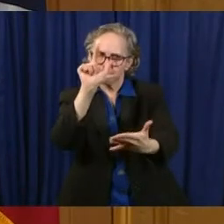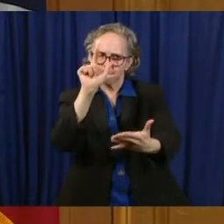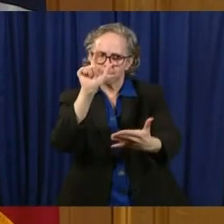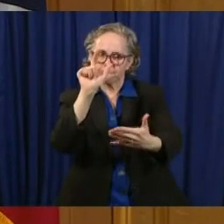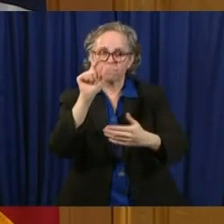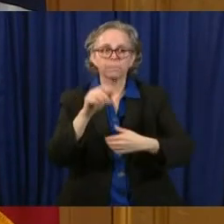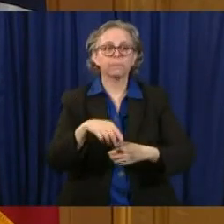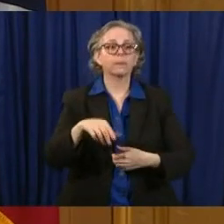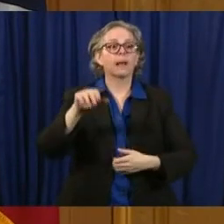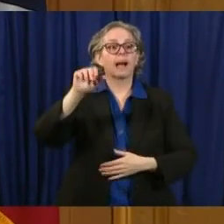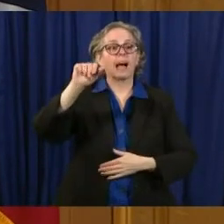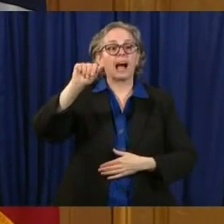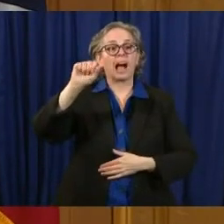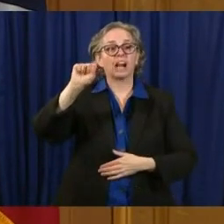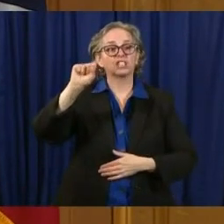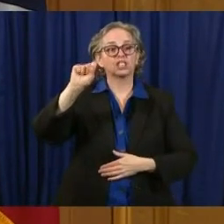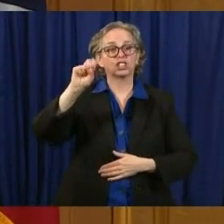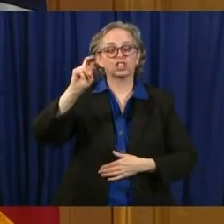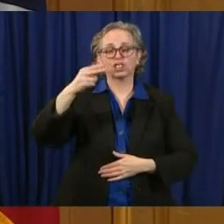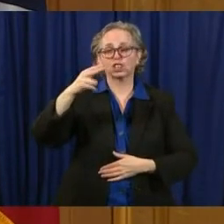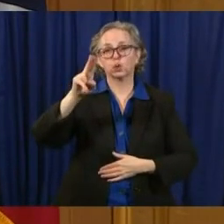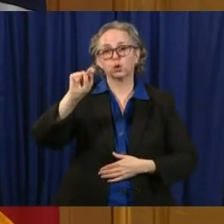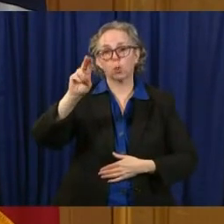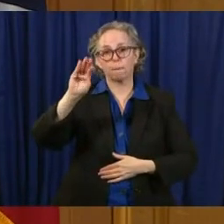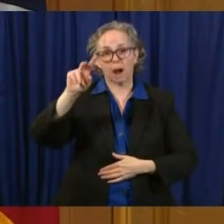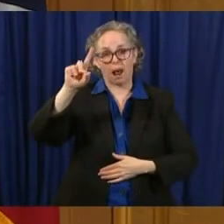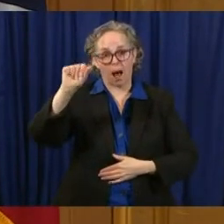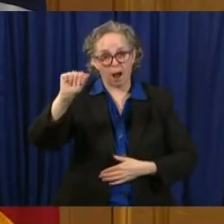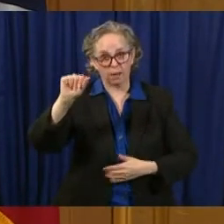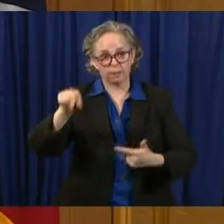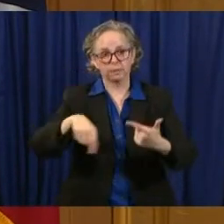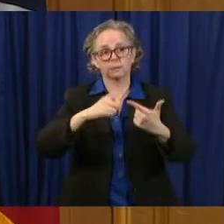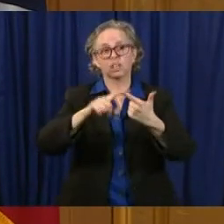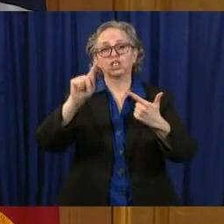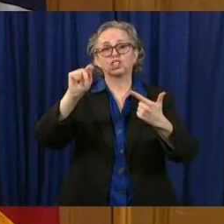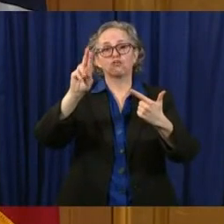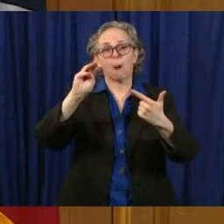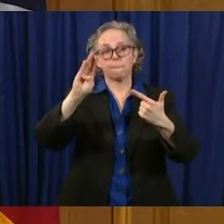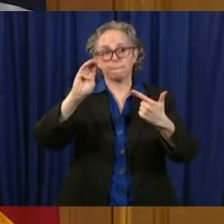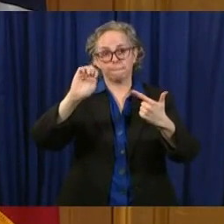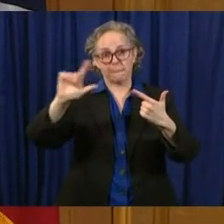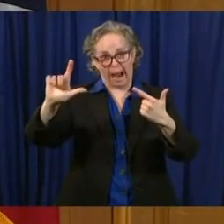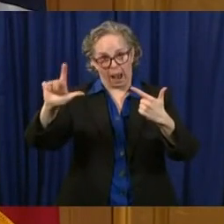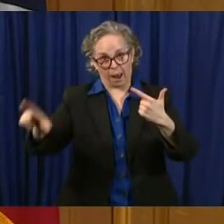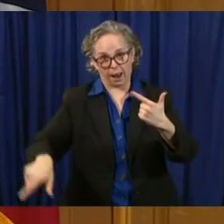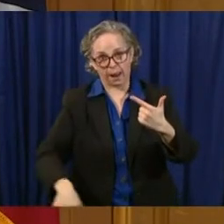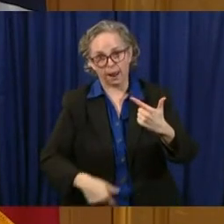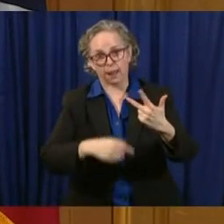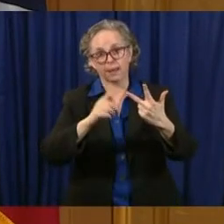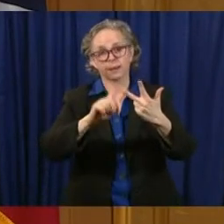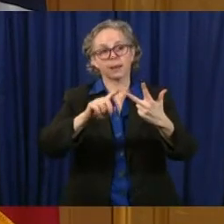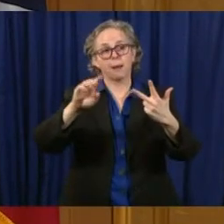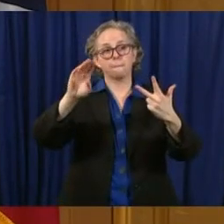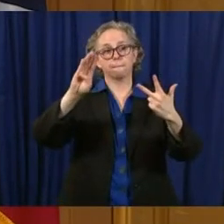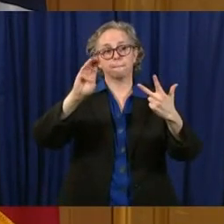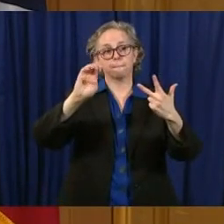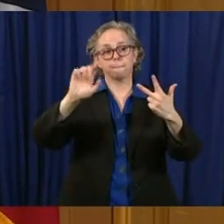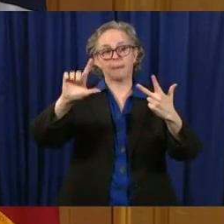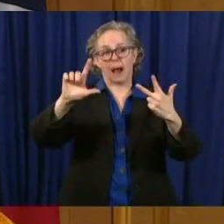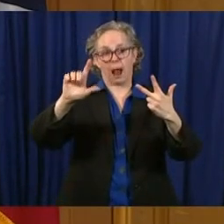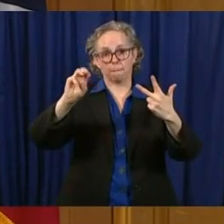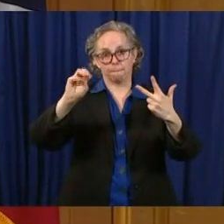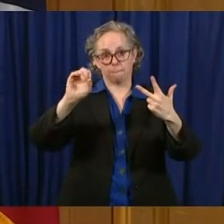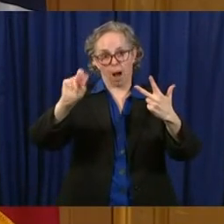Trumbull, Mahoning, Columbiana, Jefferson, and Belmont counties. So those sales of liquor